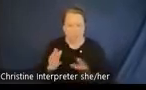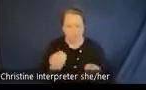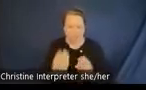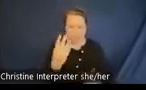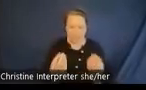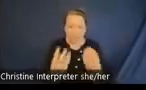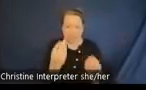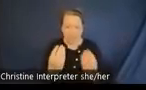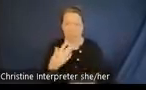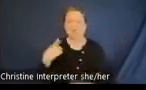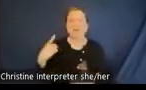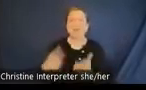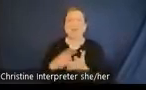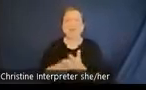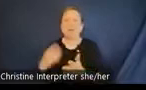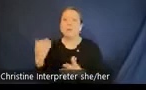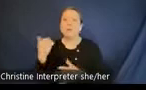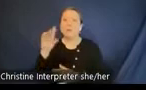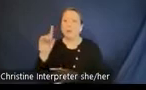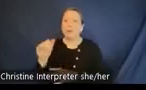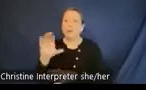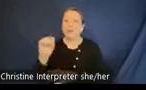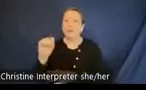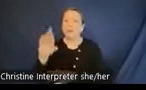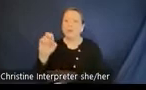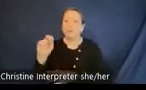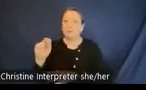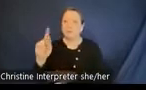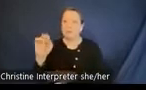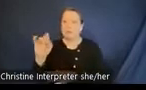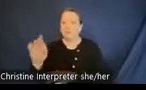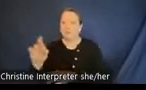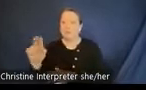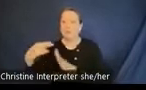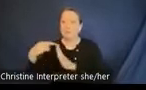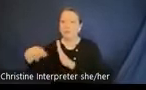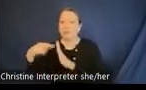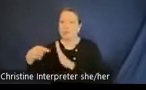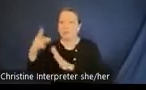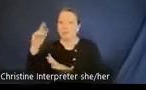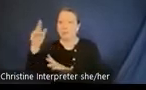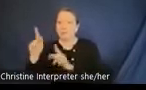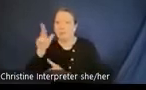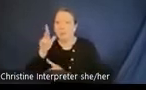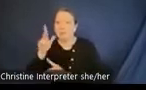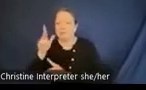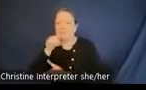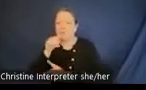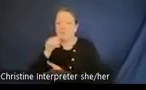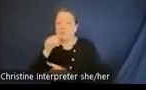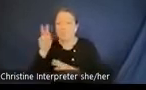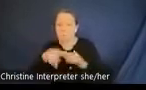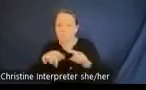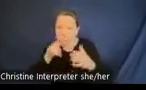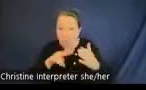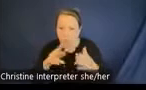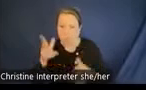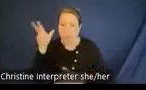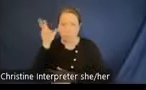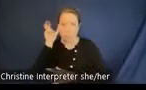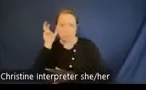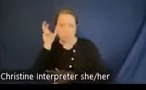sometimes read them for people who are visually impaired. So if you please could hold your comments, they're all very important. We want to share